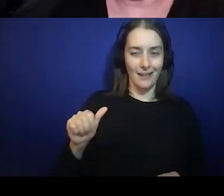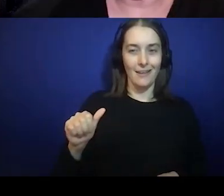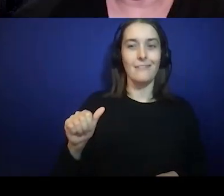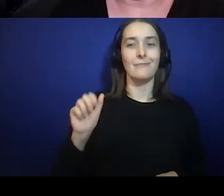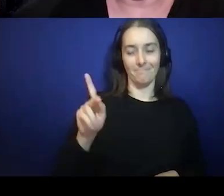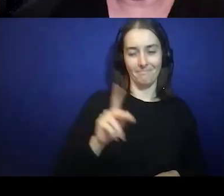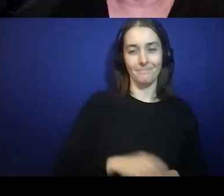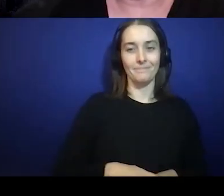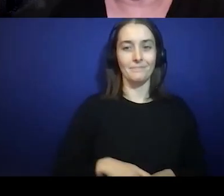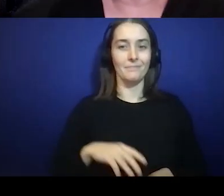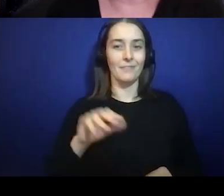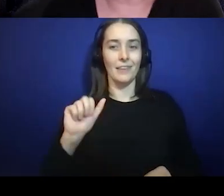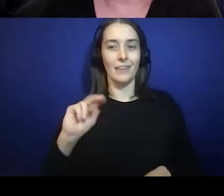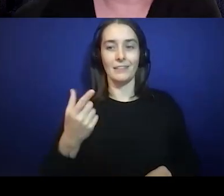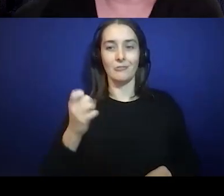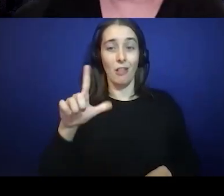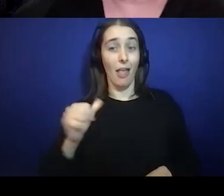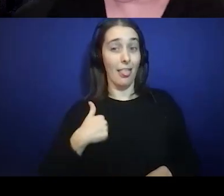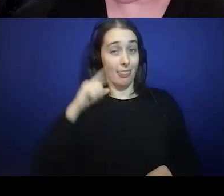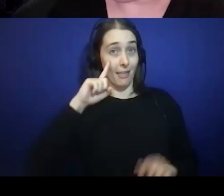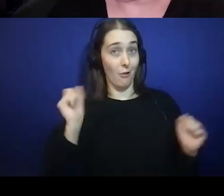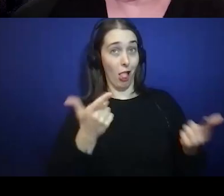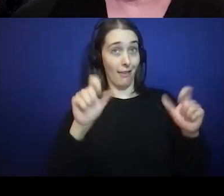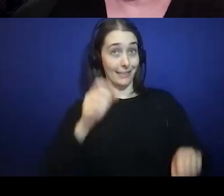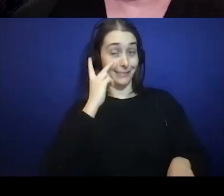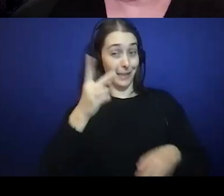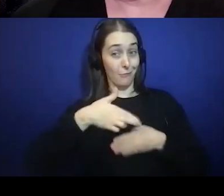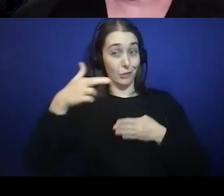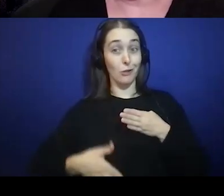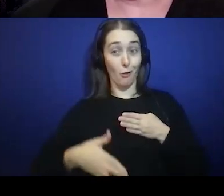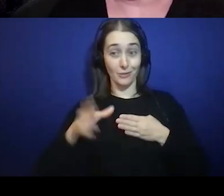So I believe that everyone should be able to see the results now.